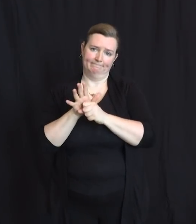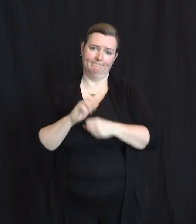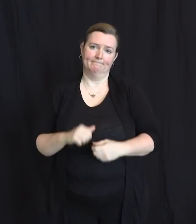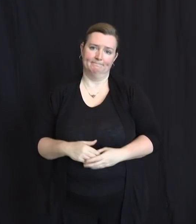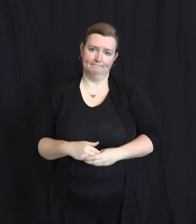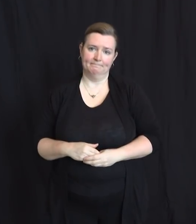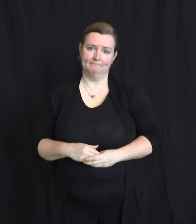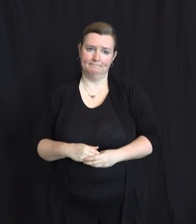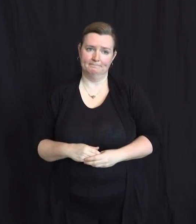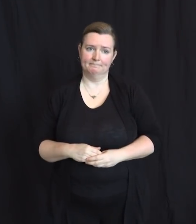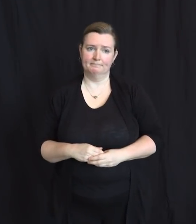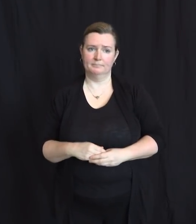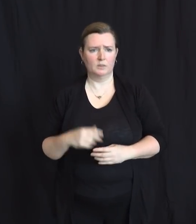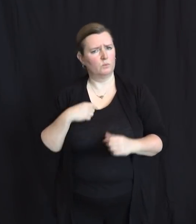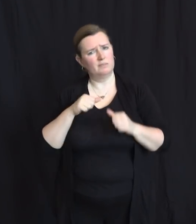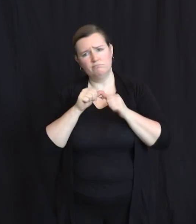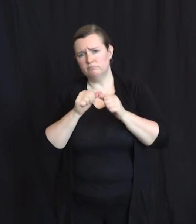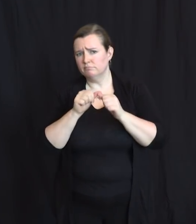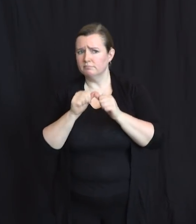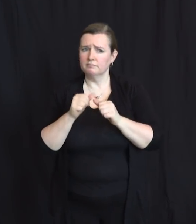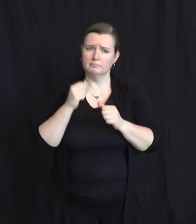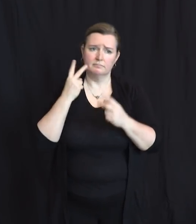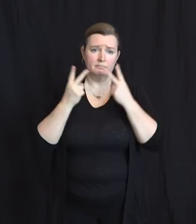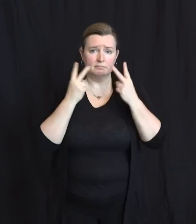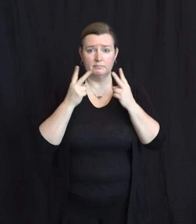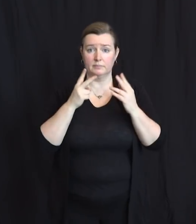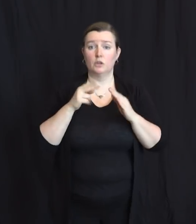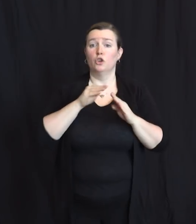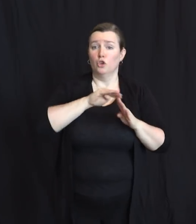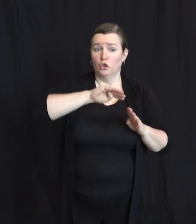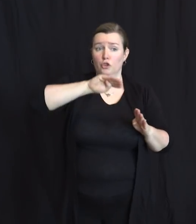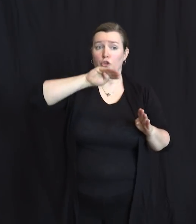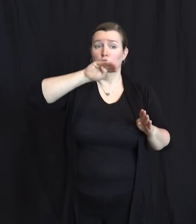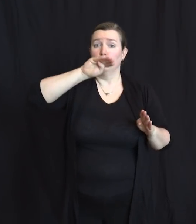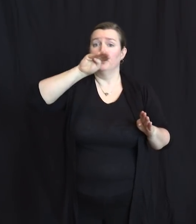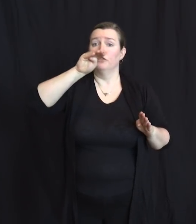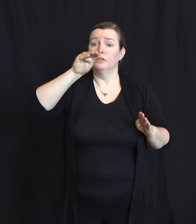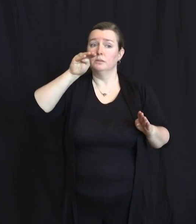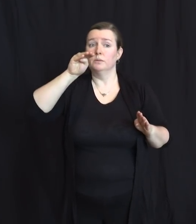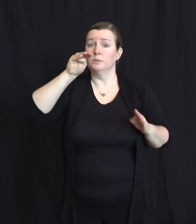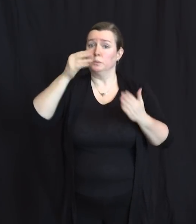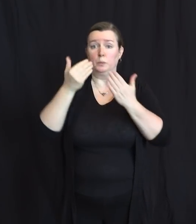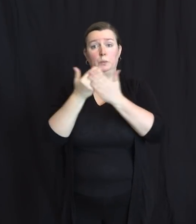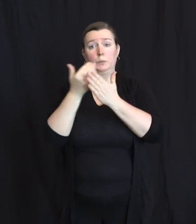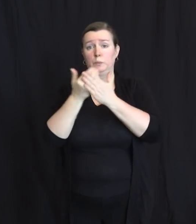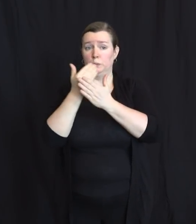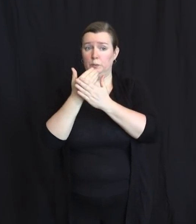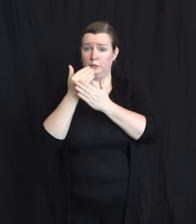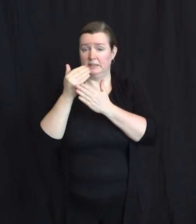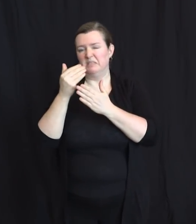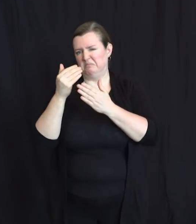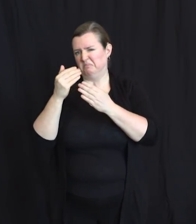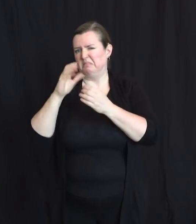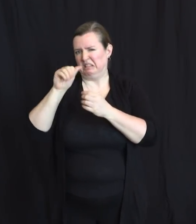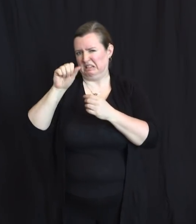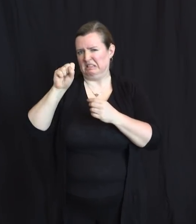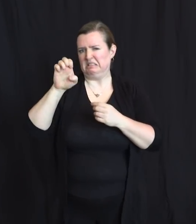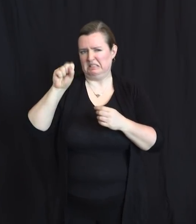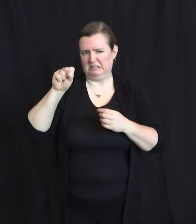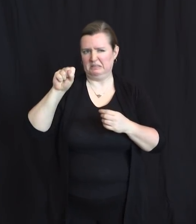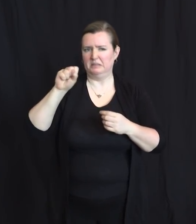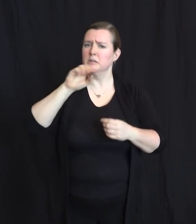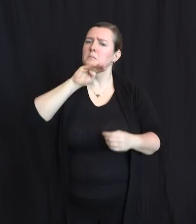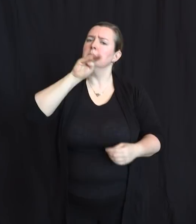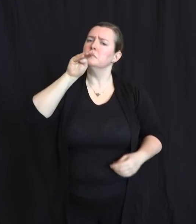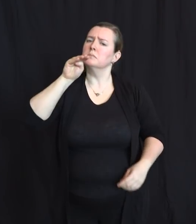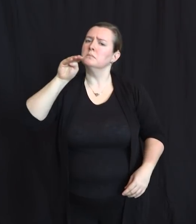continue to see that the curve of new COVID-19 cases, as you see, remains significantly flat,